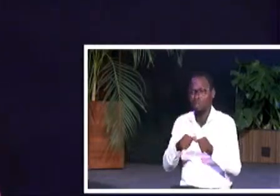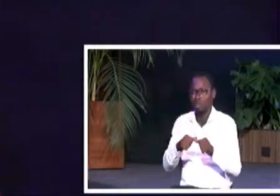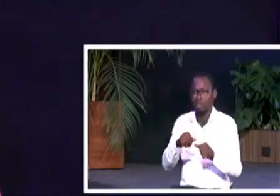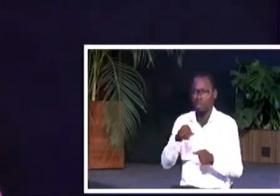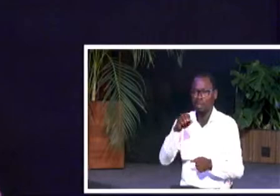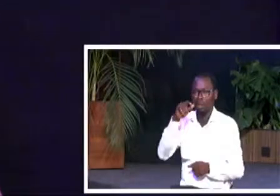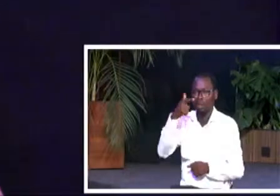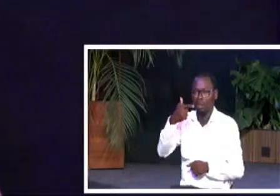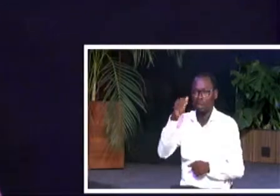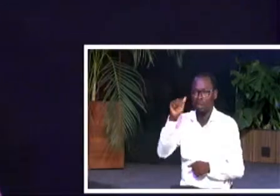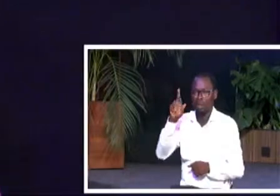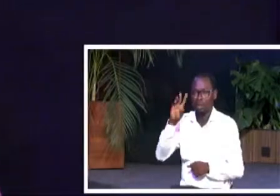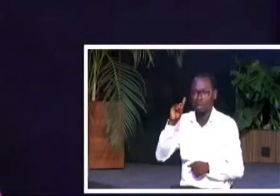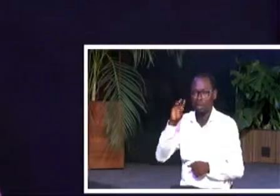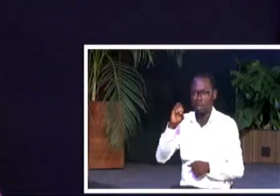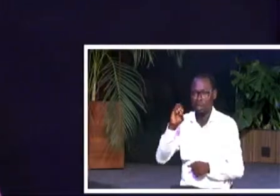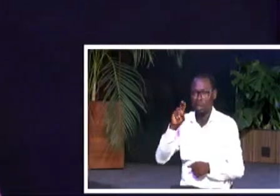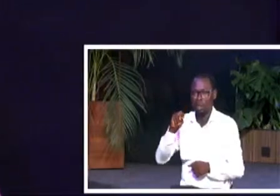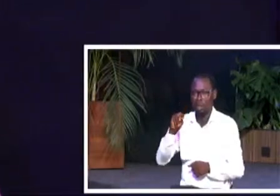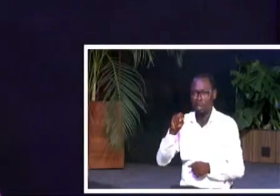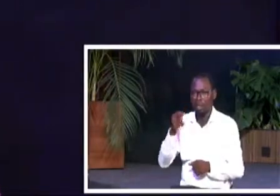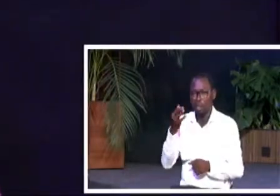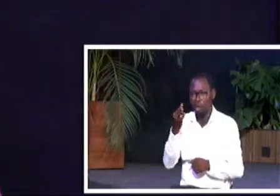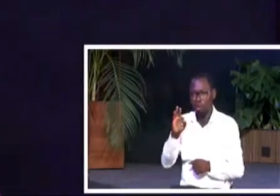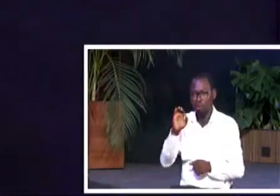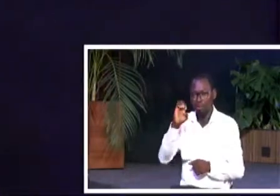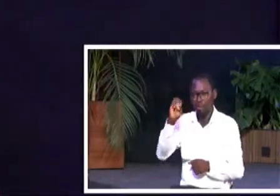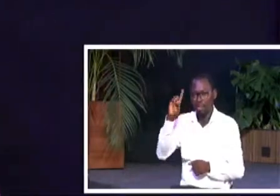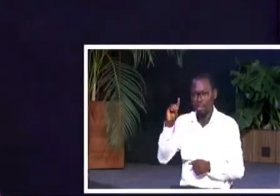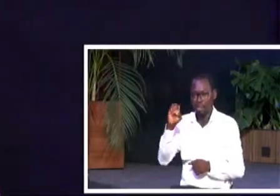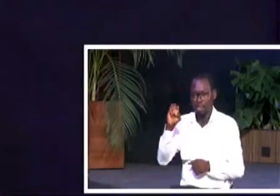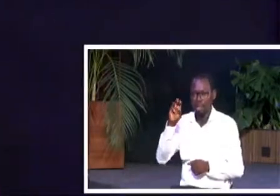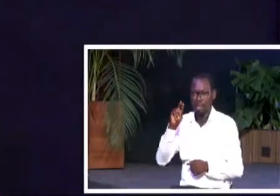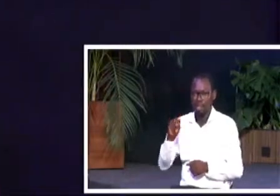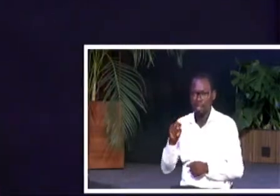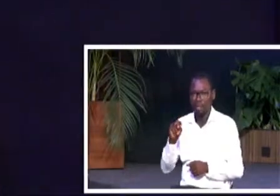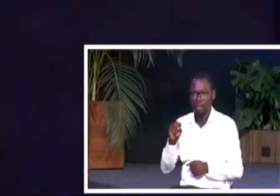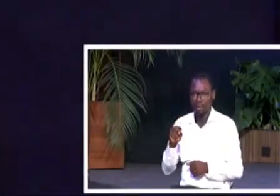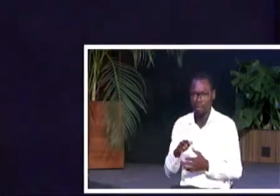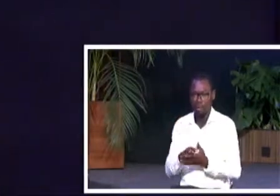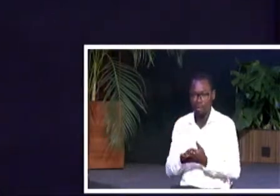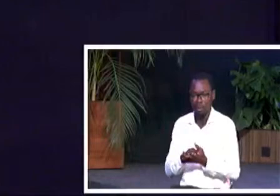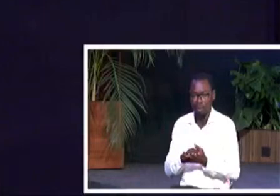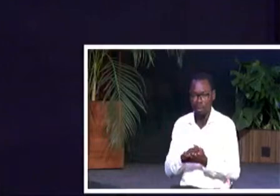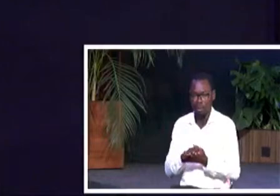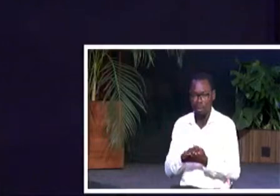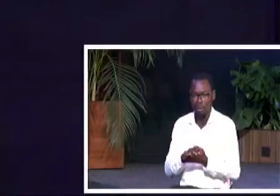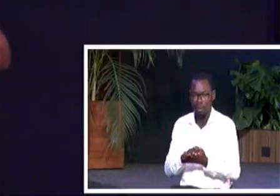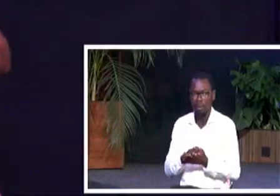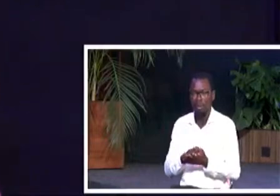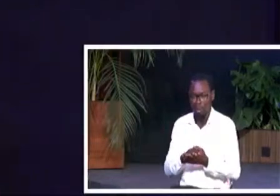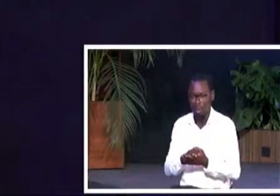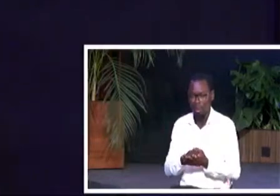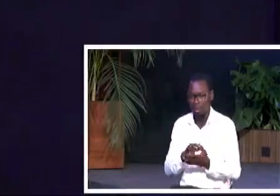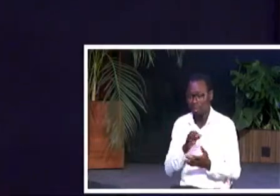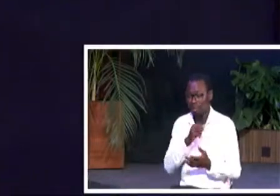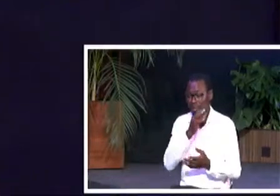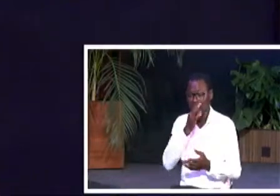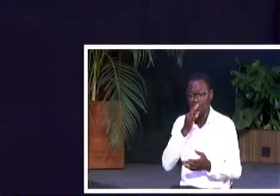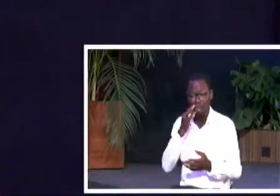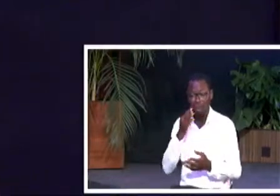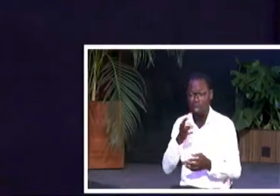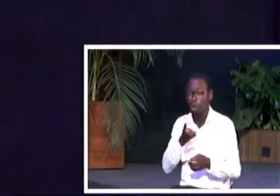farming. Farming, basically, soil, seed, and water. That's how you grow